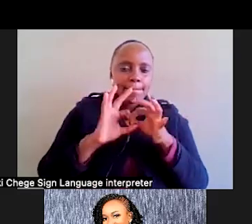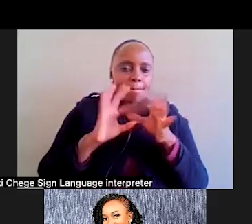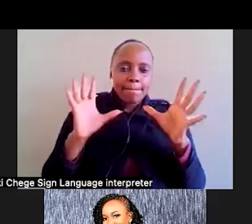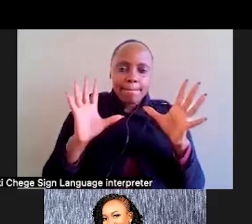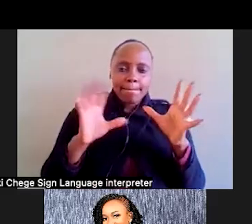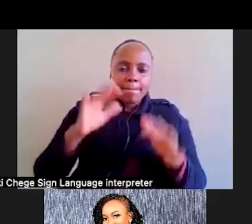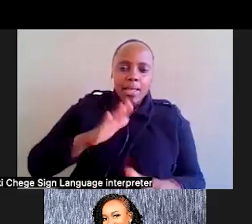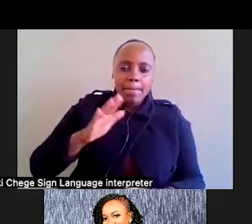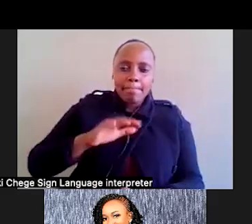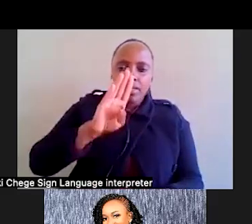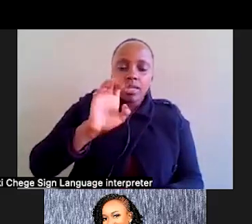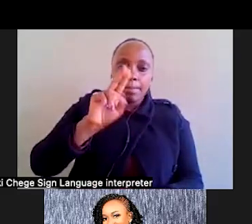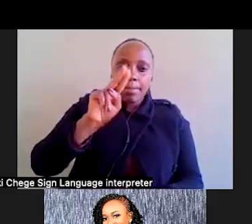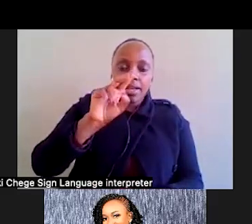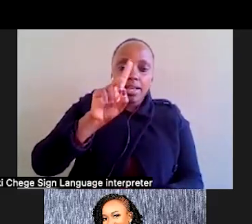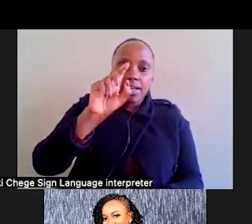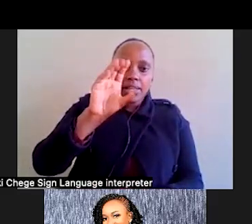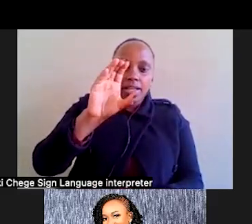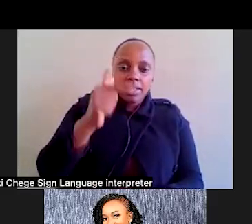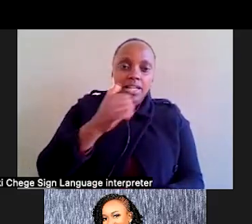Madam Bernadette, I'm sorry, but